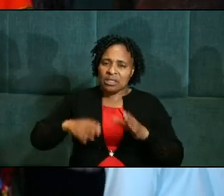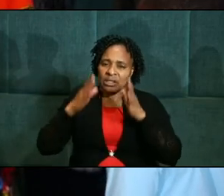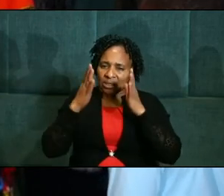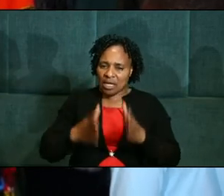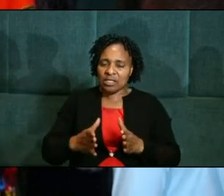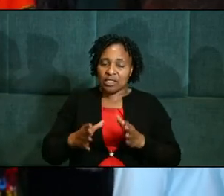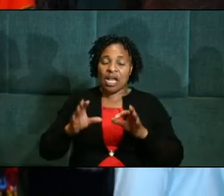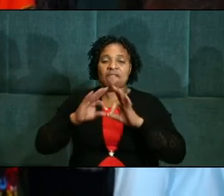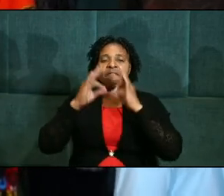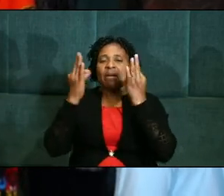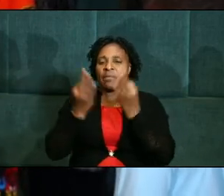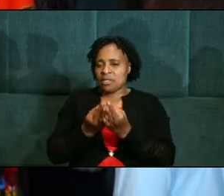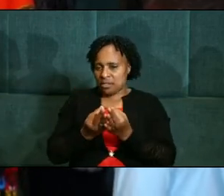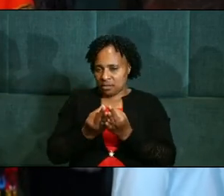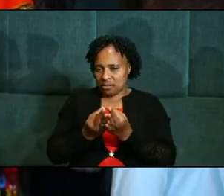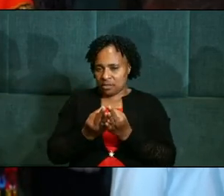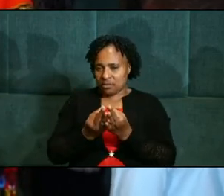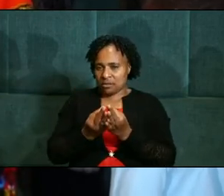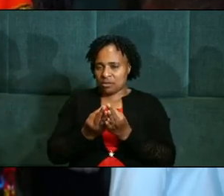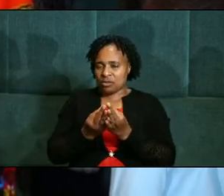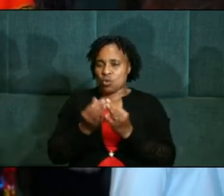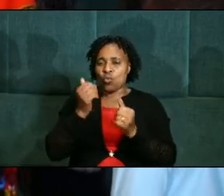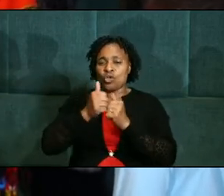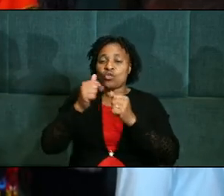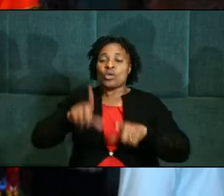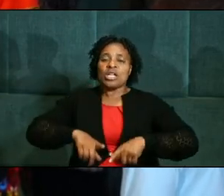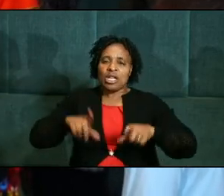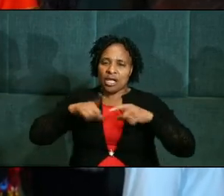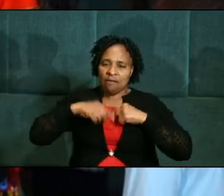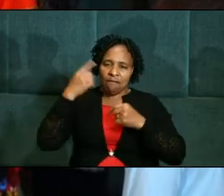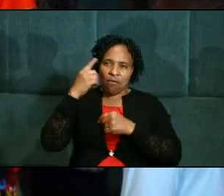warm families, that we may live for you.